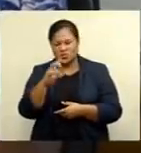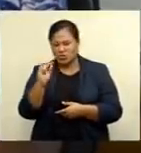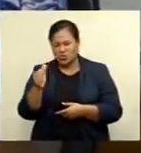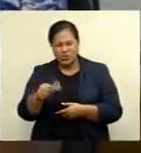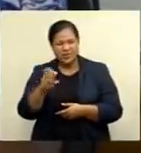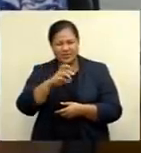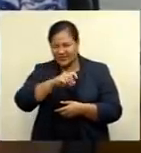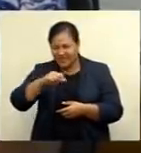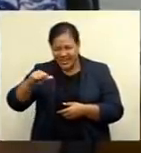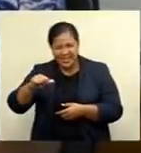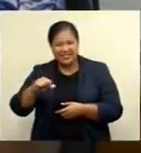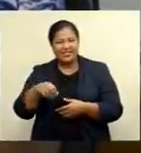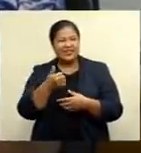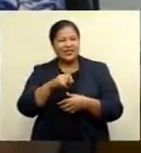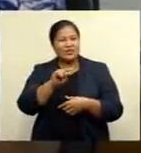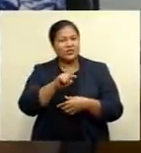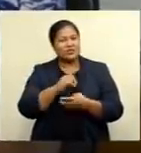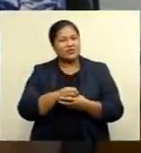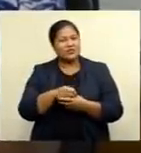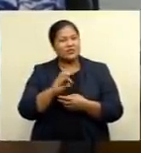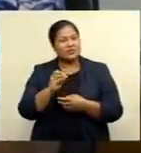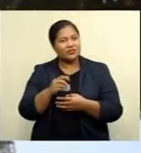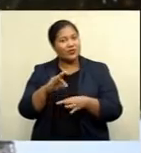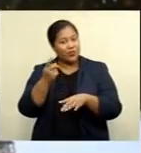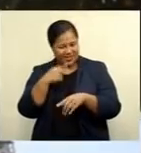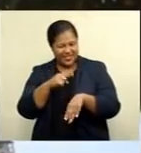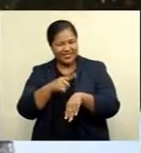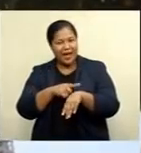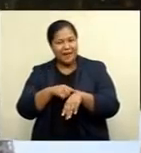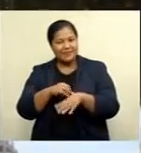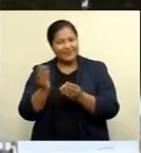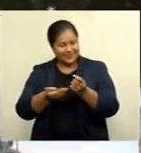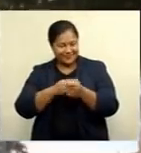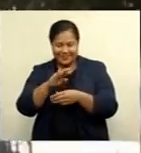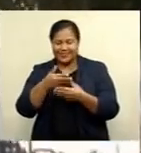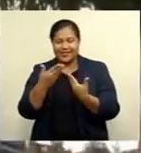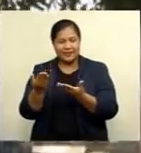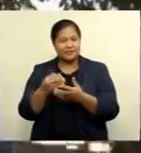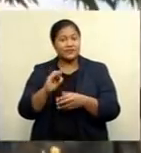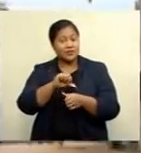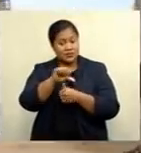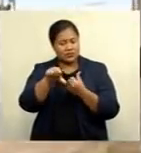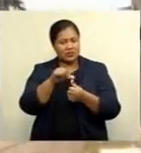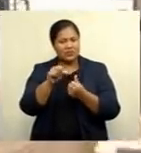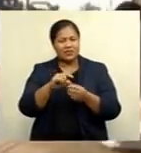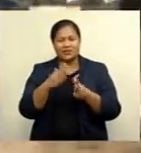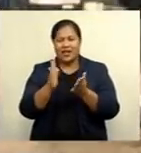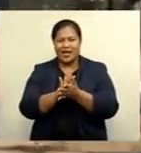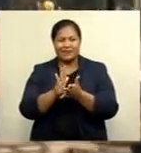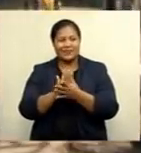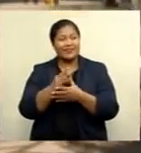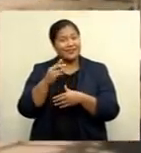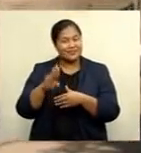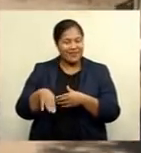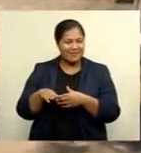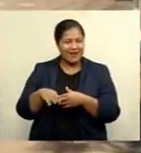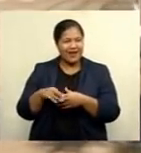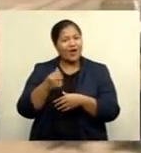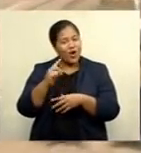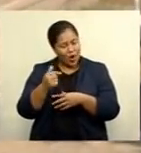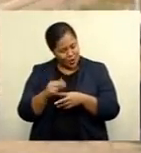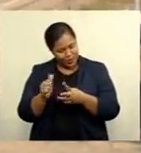and the ratoons to be cultivated on a timely basis. The association is also pleased that members have also been adhering